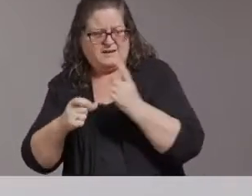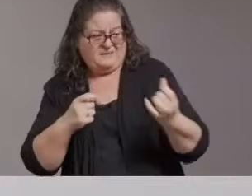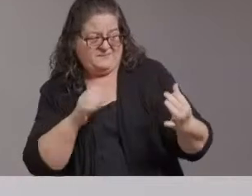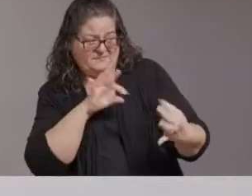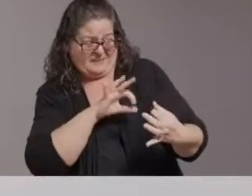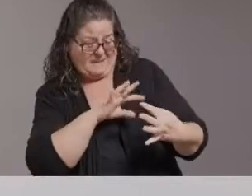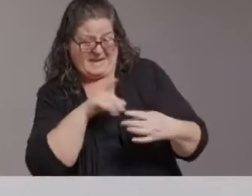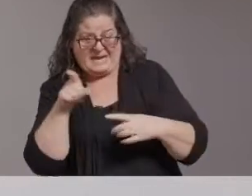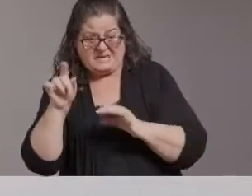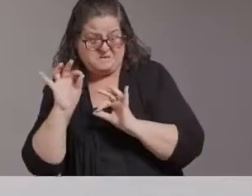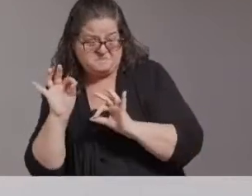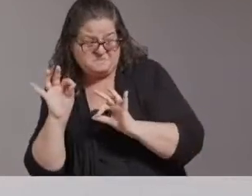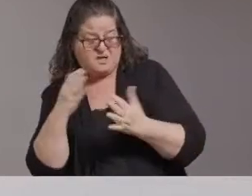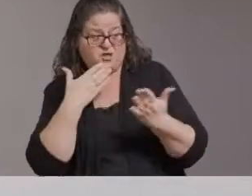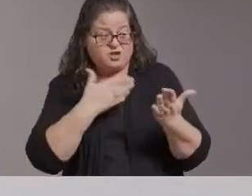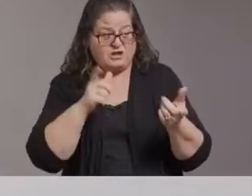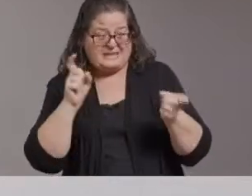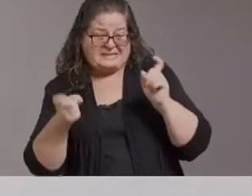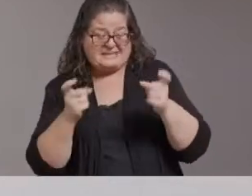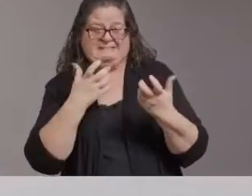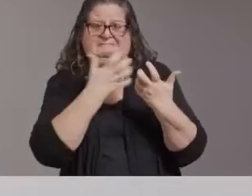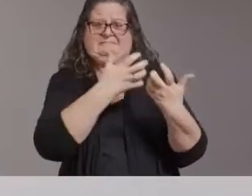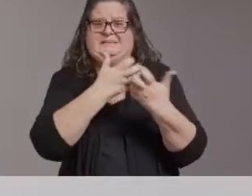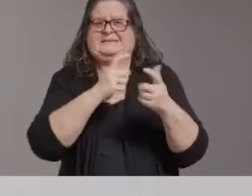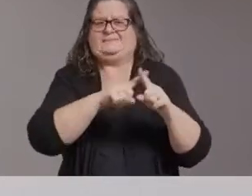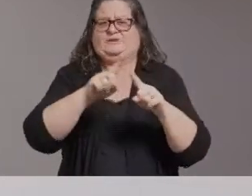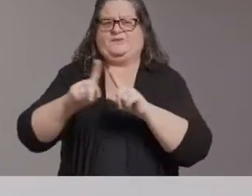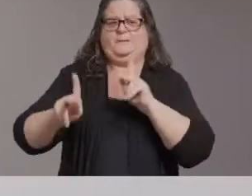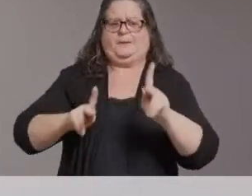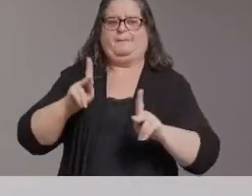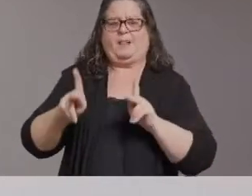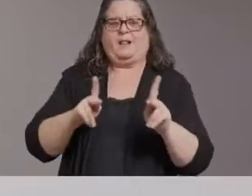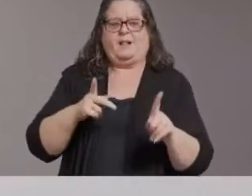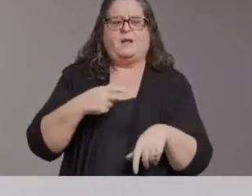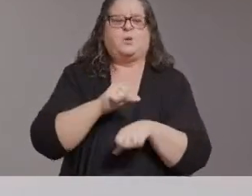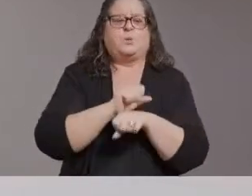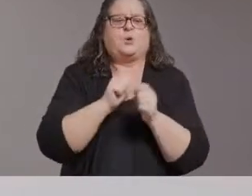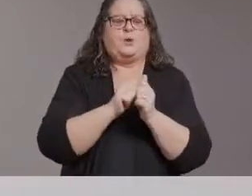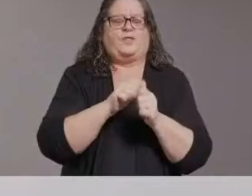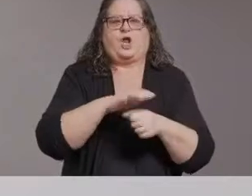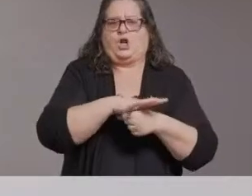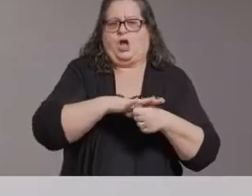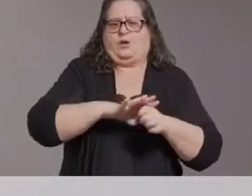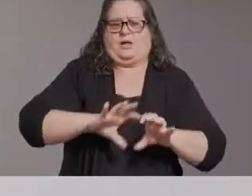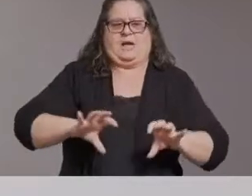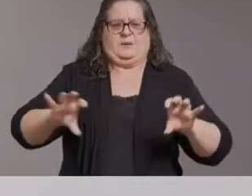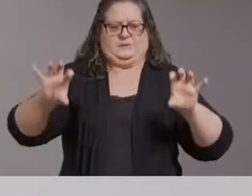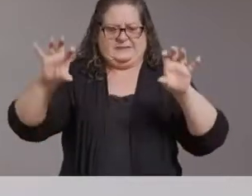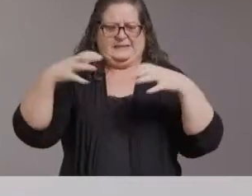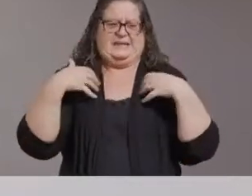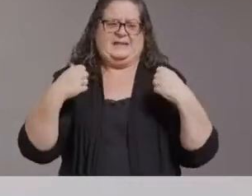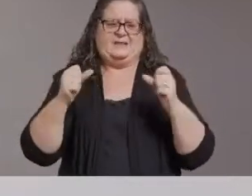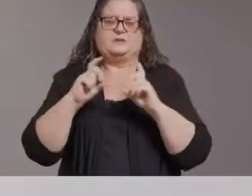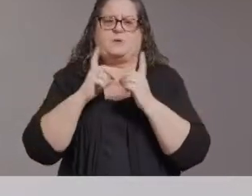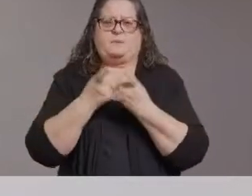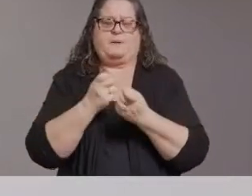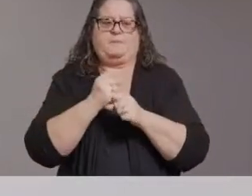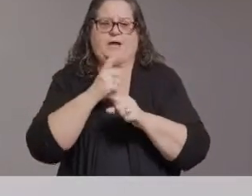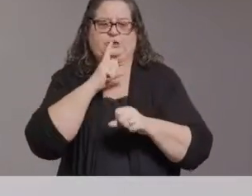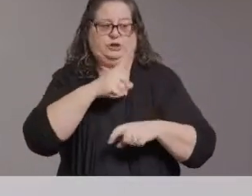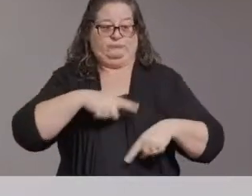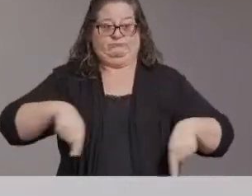resonate. But then we're also going to be working with our local county health departments to make sure that we're offering pop-up vaccination events in